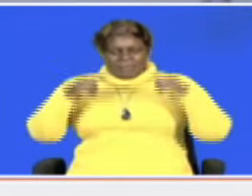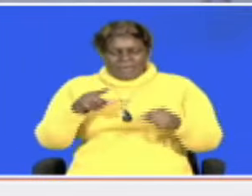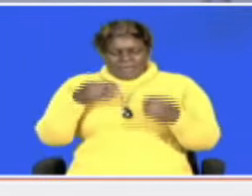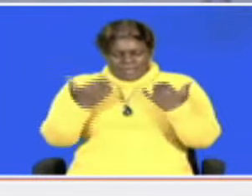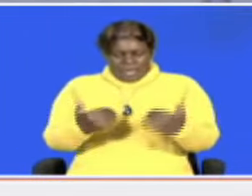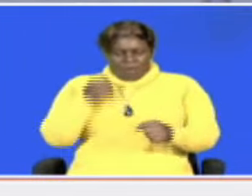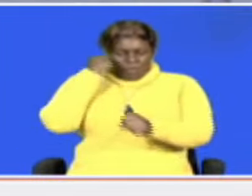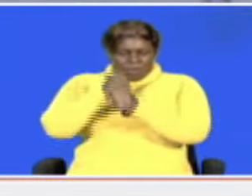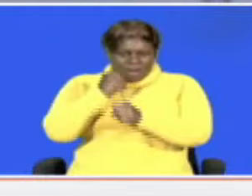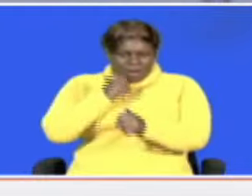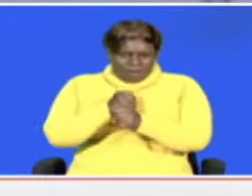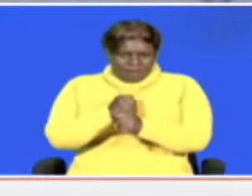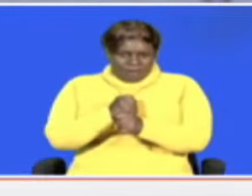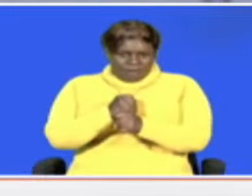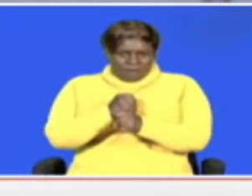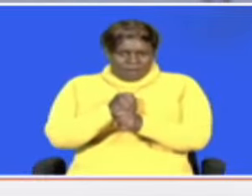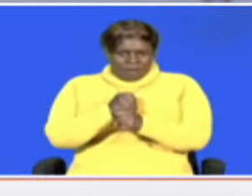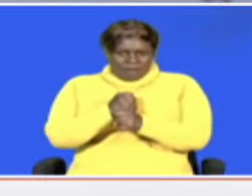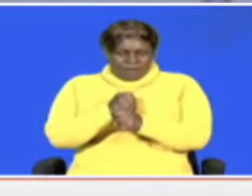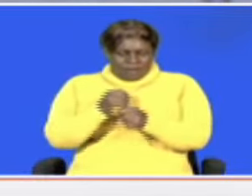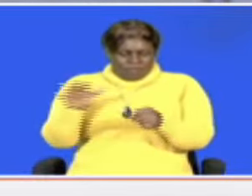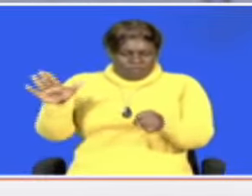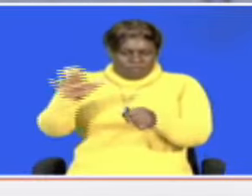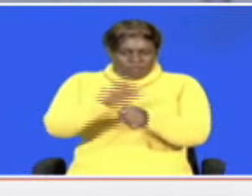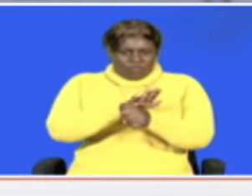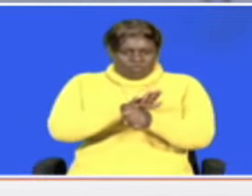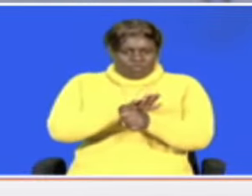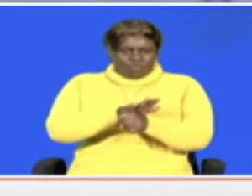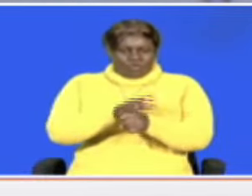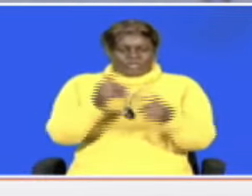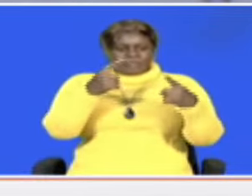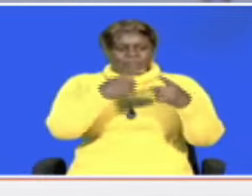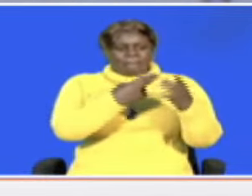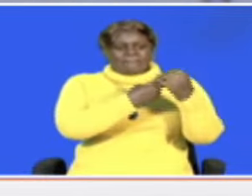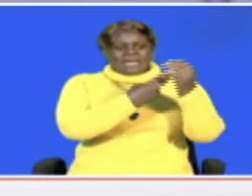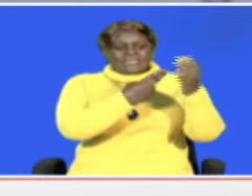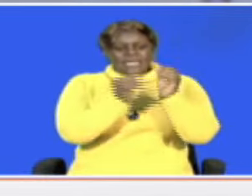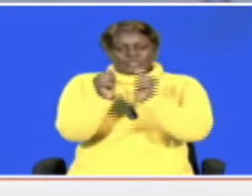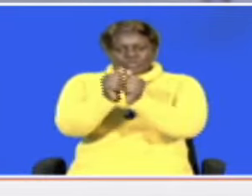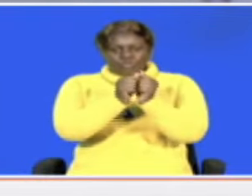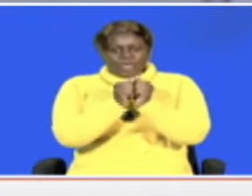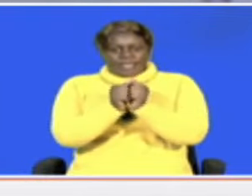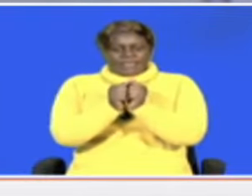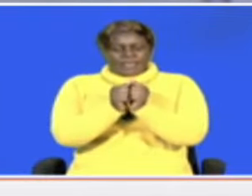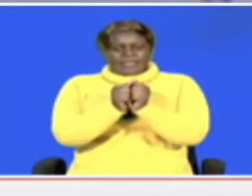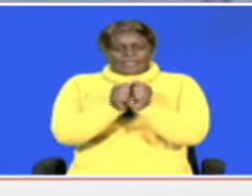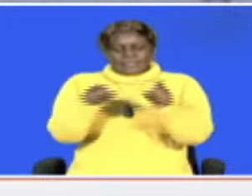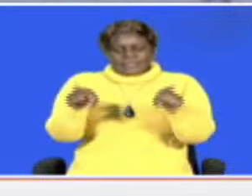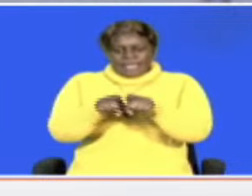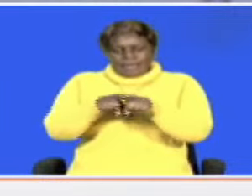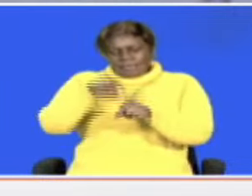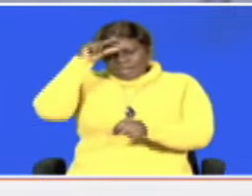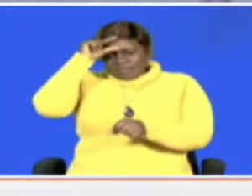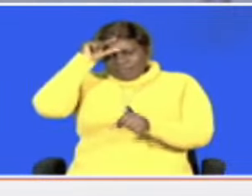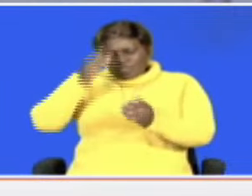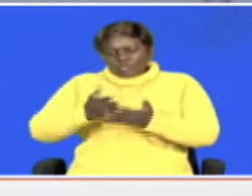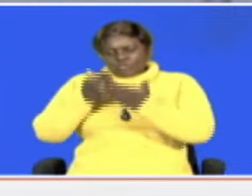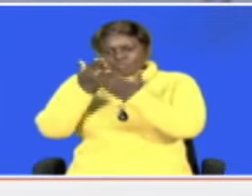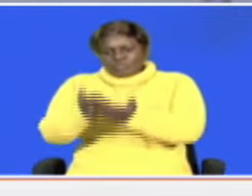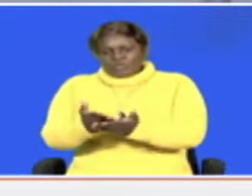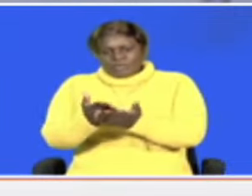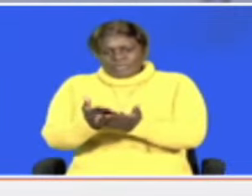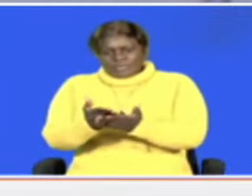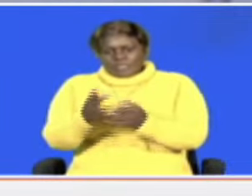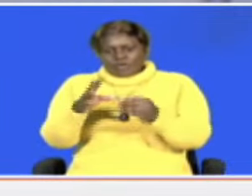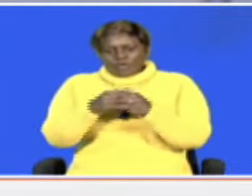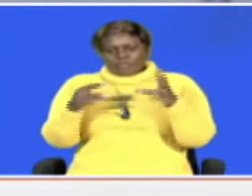going to work as a whole of stakeholders and partners together with the whole of government, to provide that